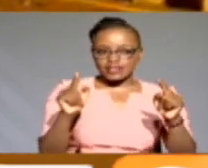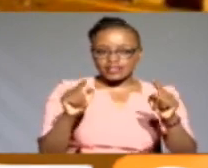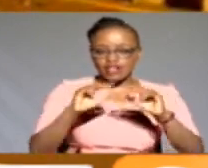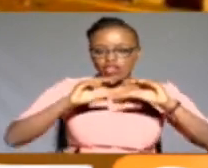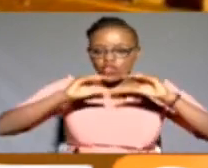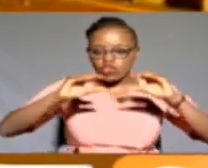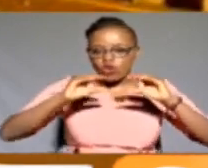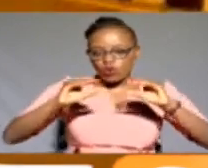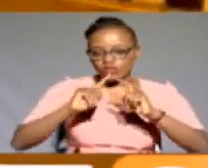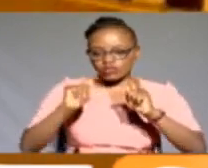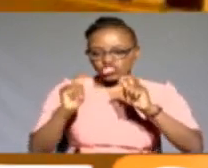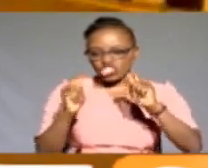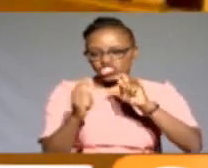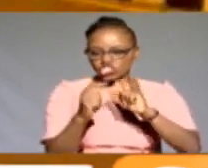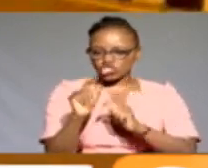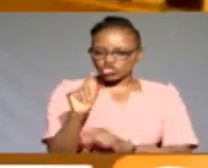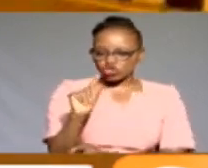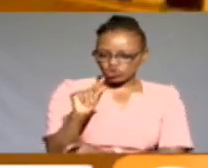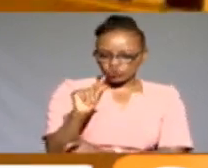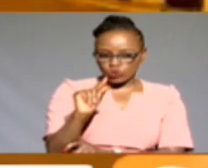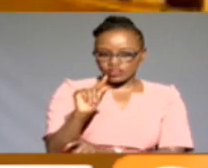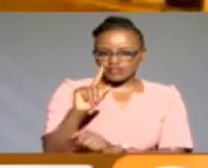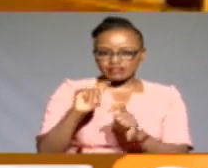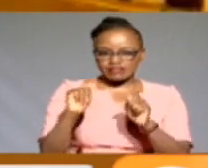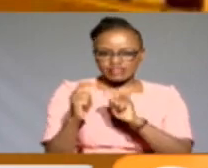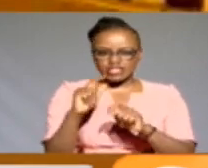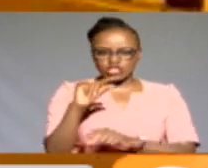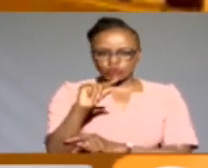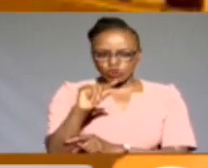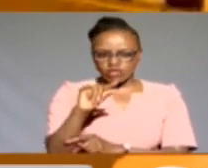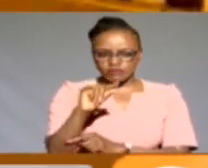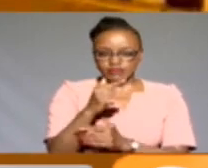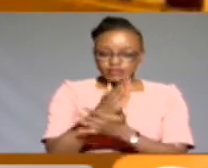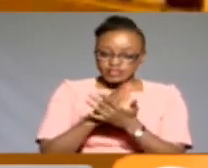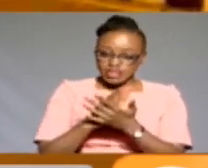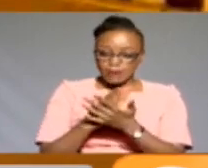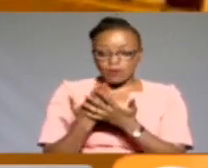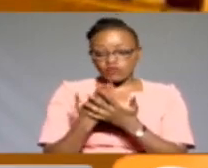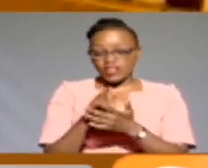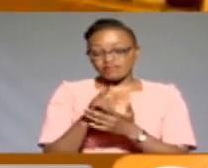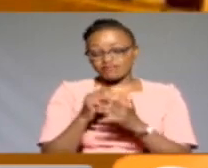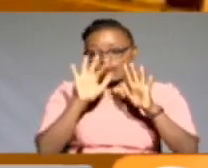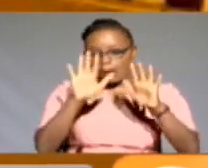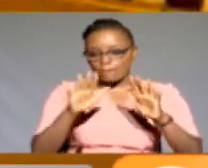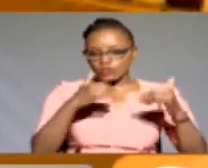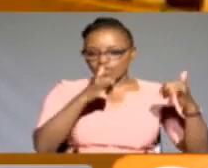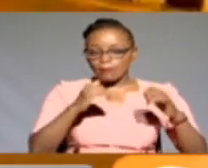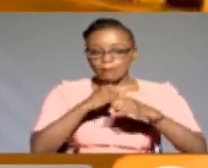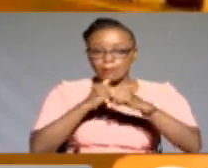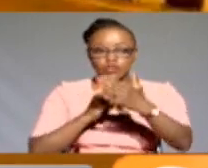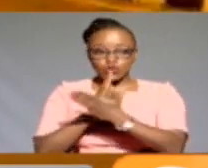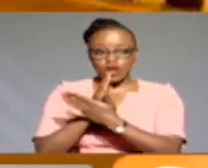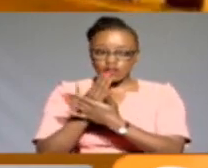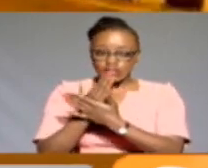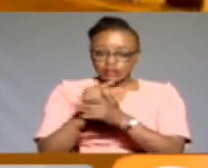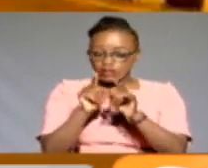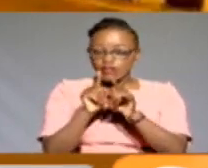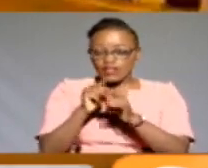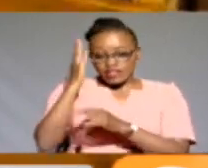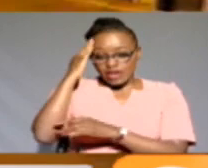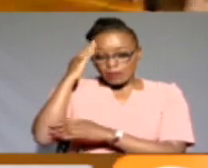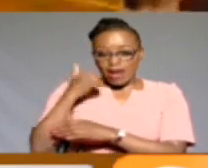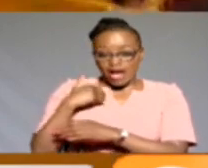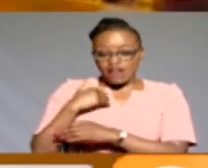be forced to make some to alter the back some of the key players to try and ensure that we're not able to leak goals. Remember, he's